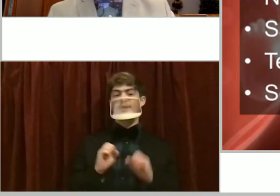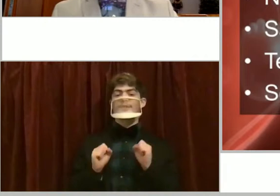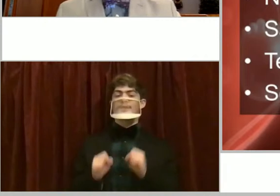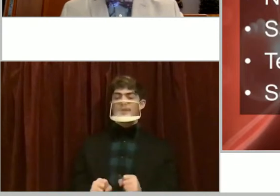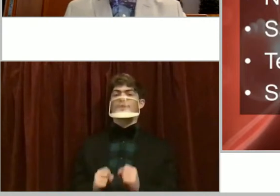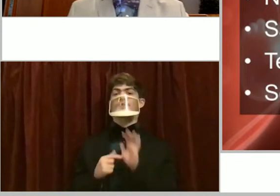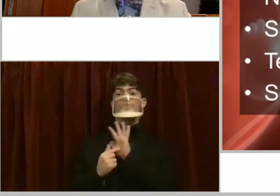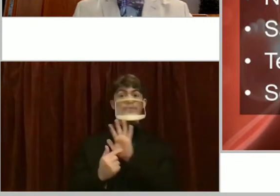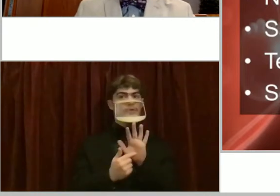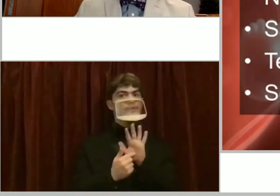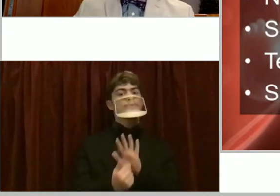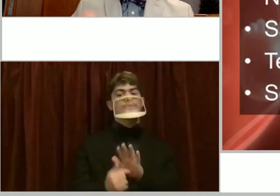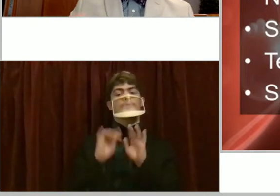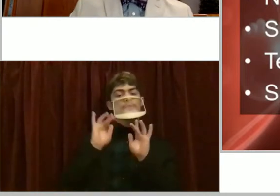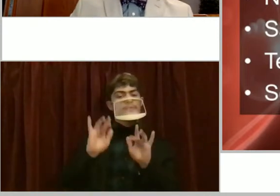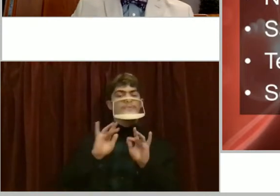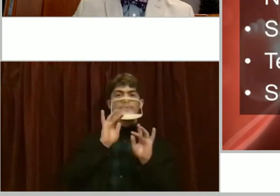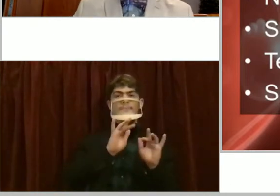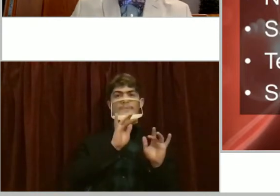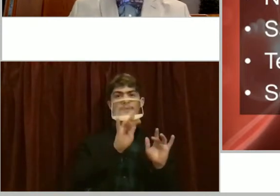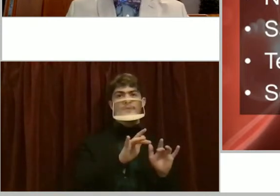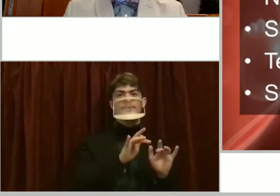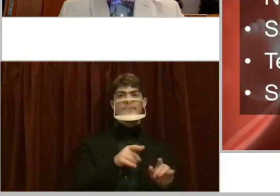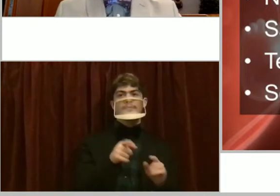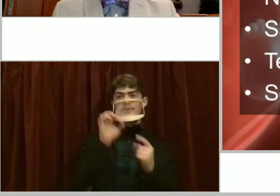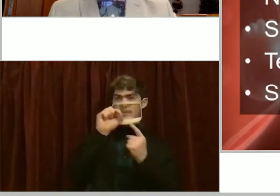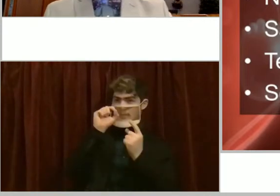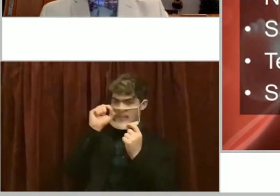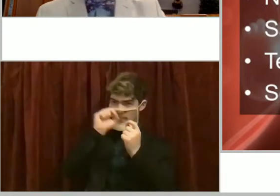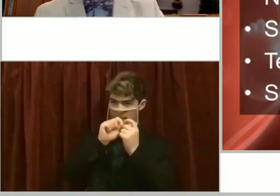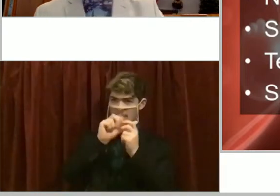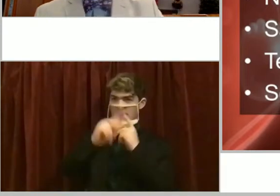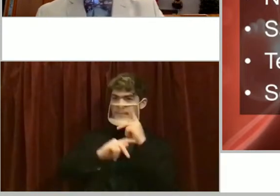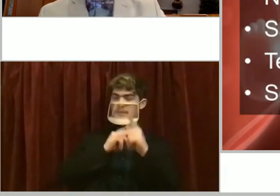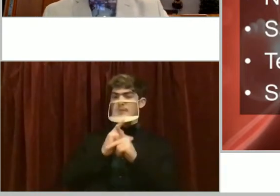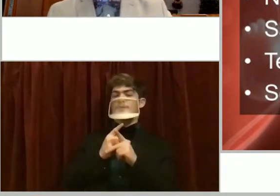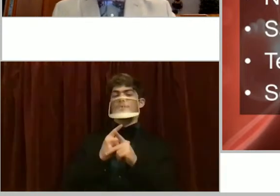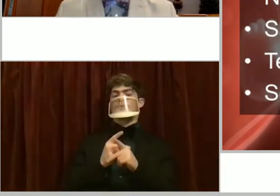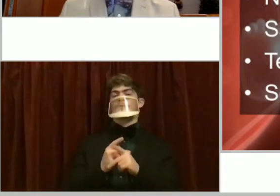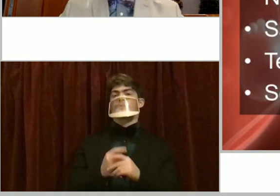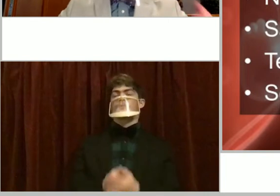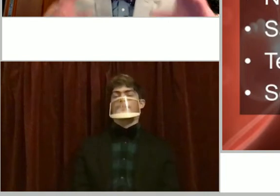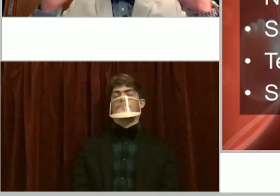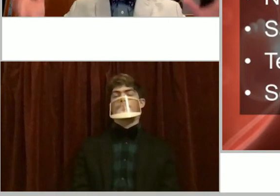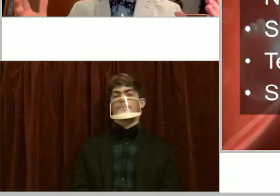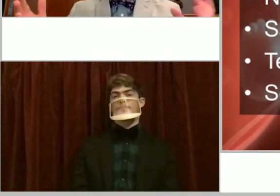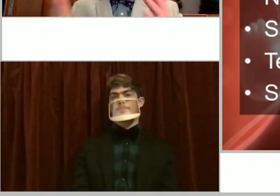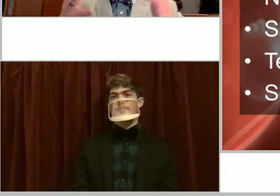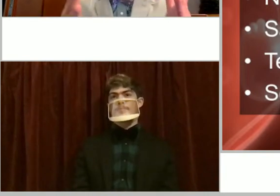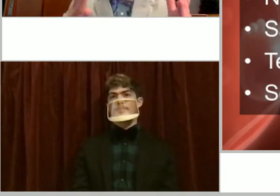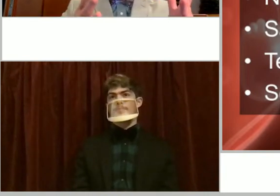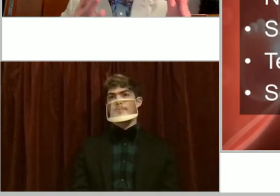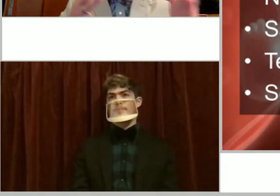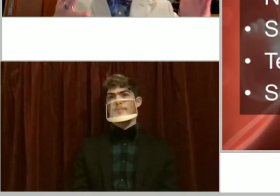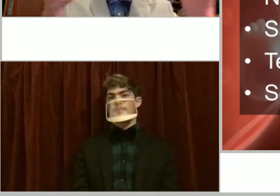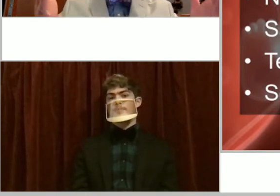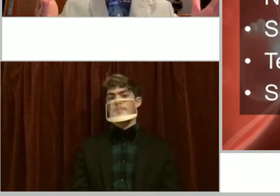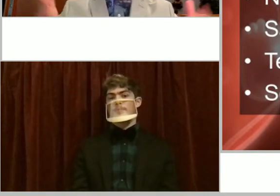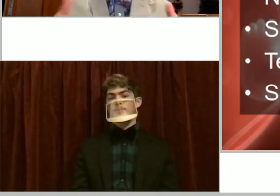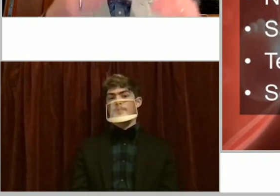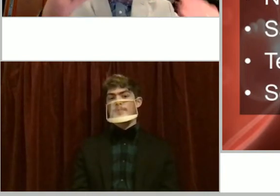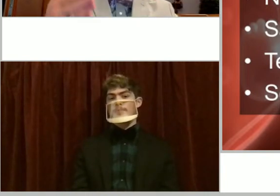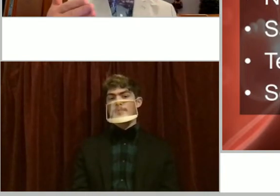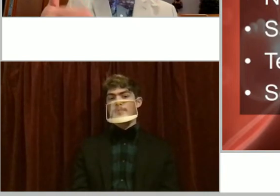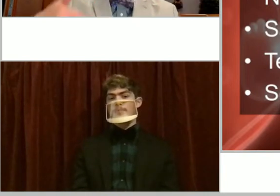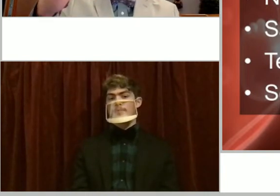about today. He is the source of this compassion. And so the noun of this word,